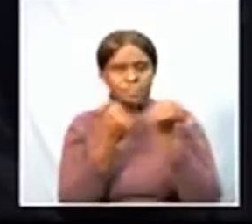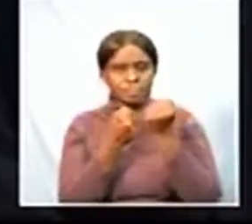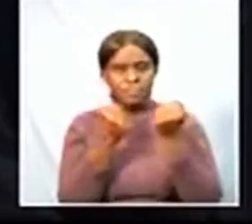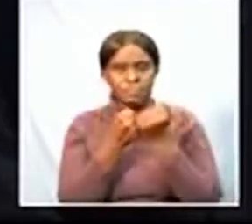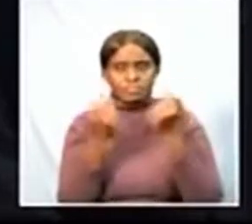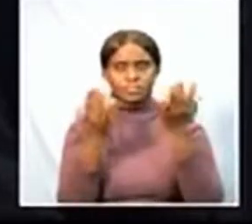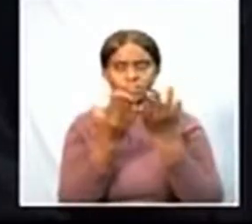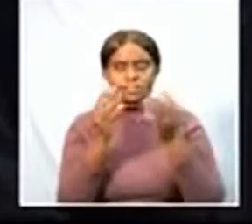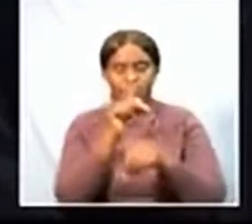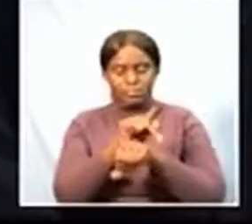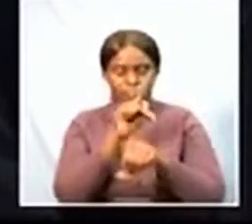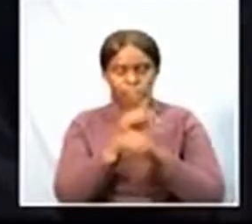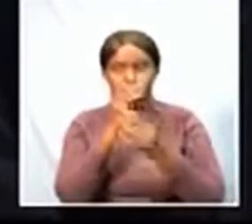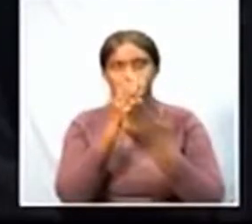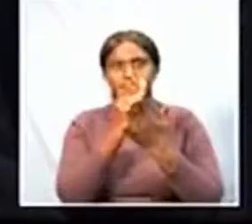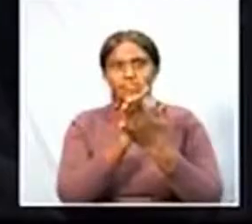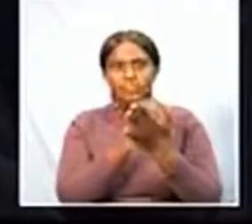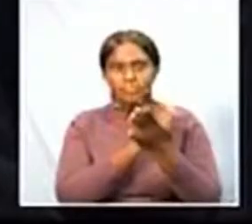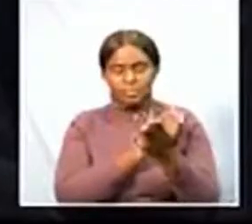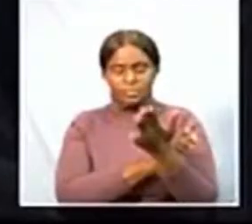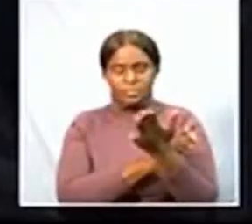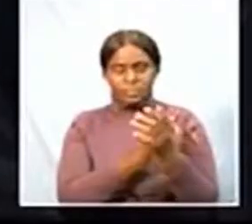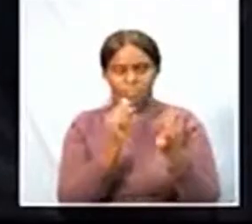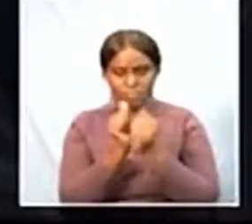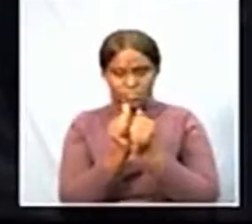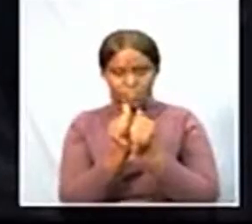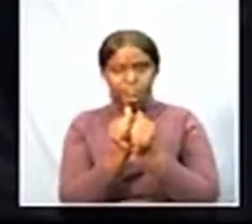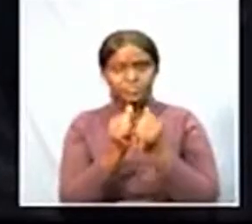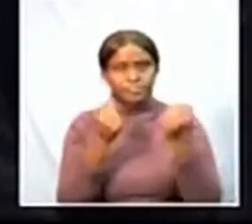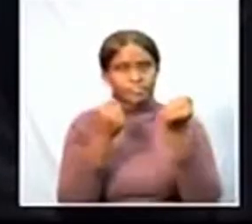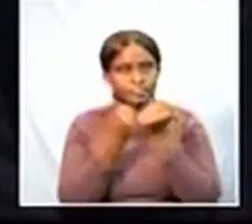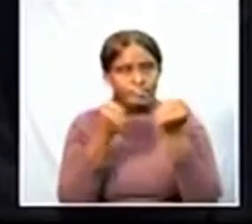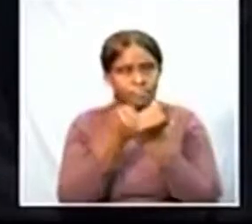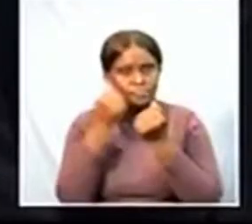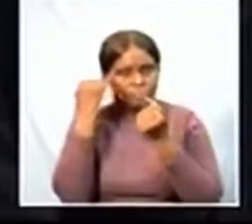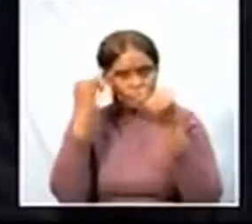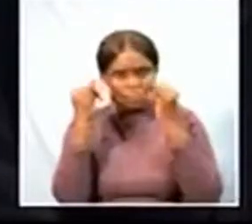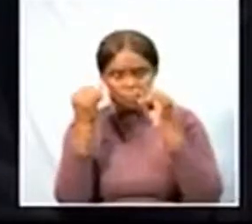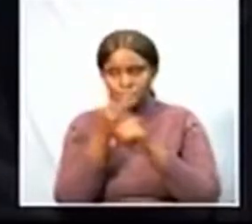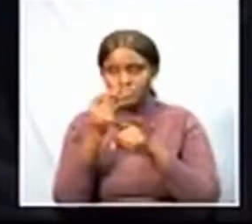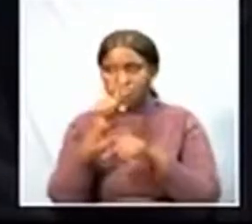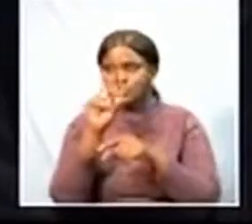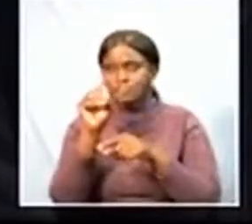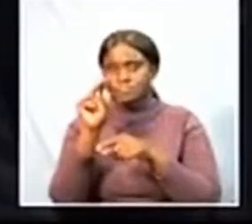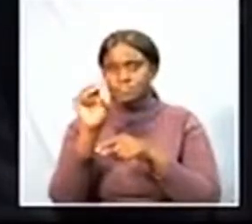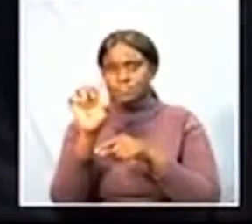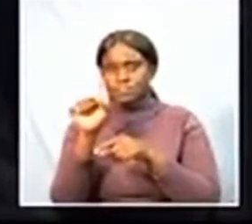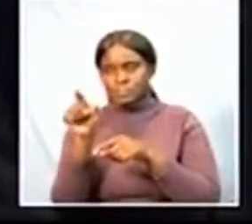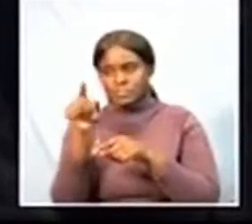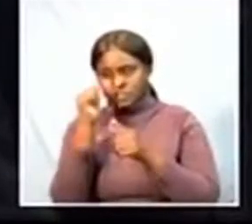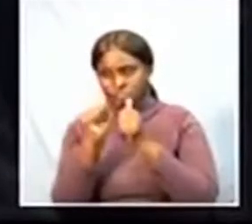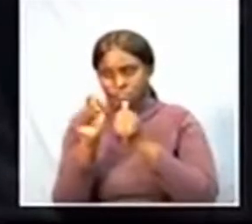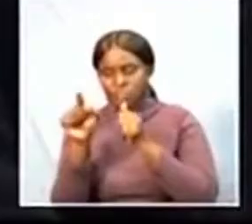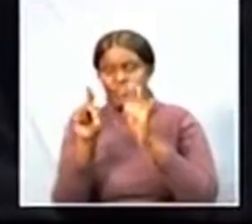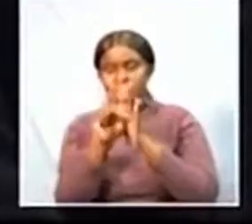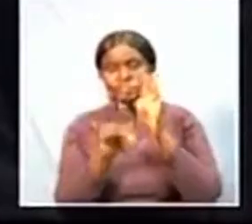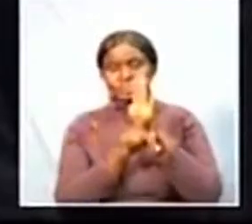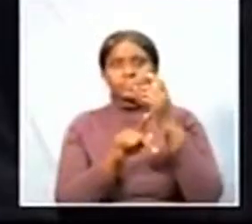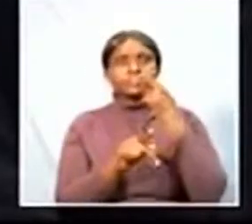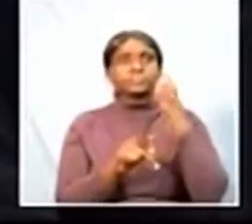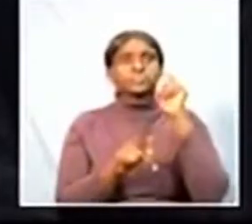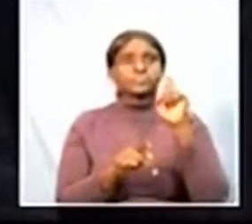by project lists with inputs from zones was on account of the policy